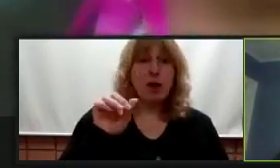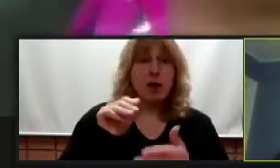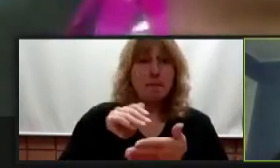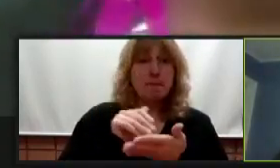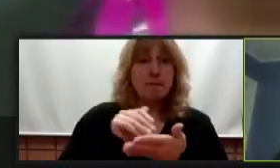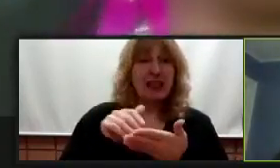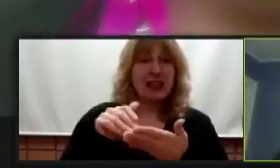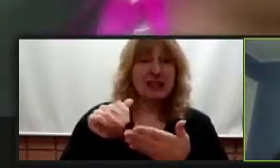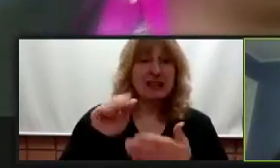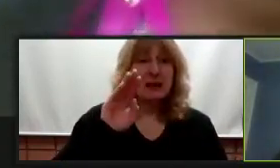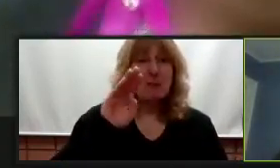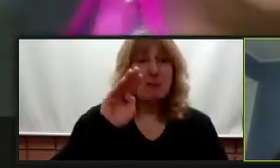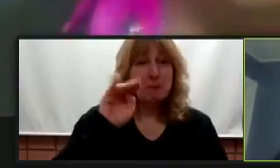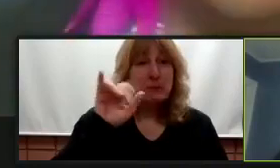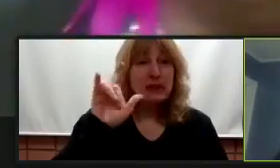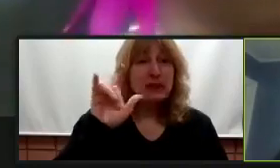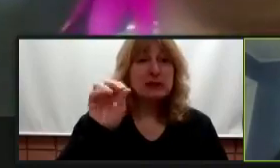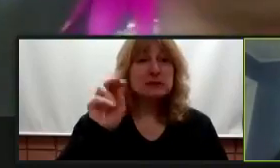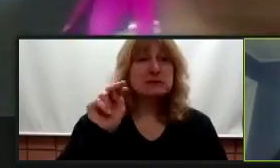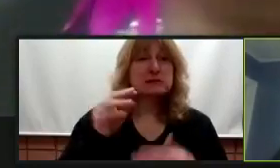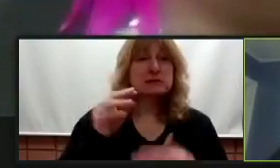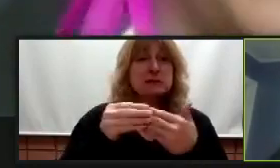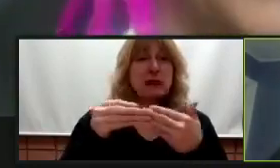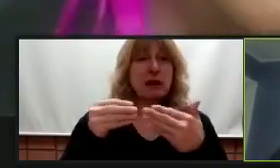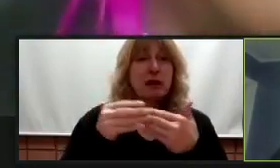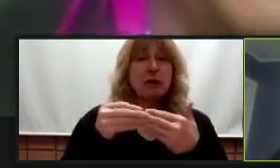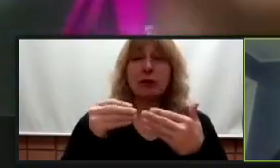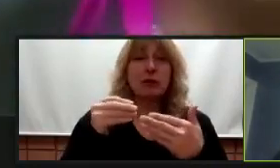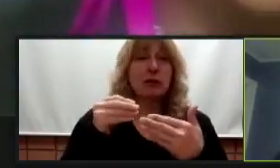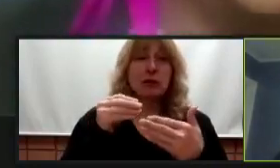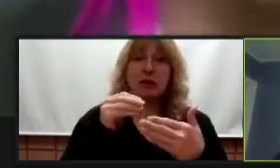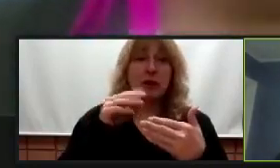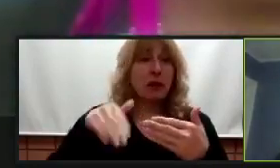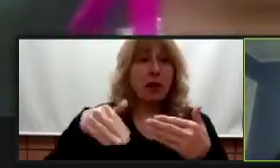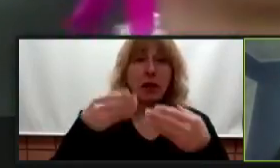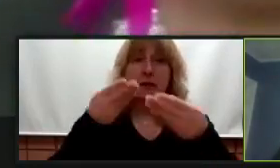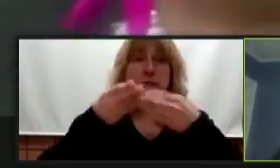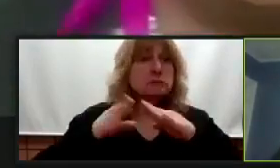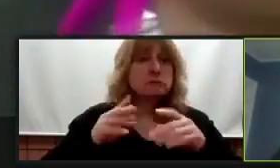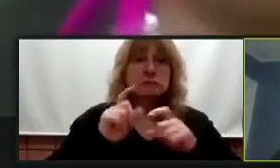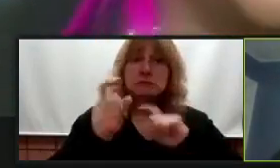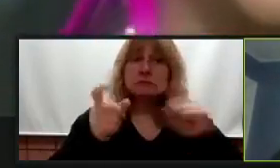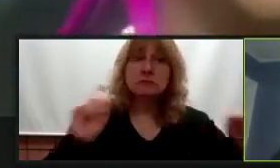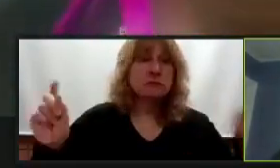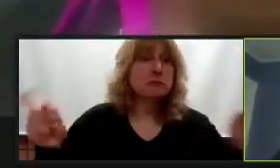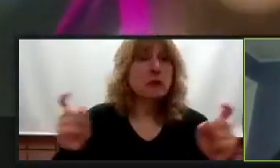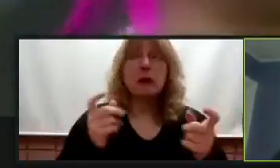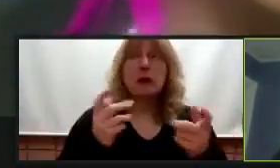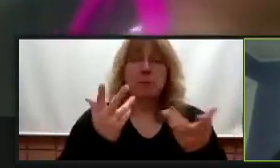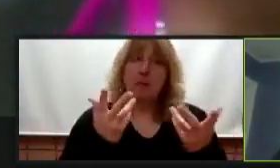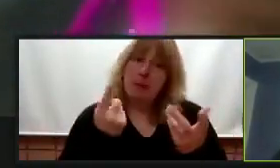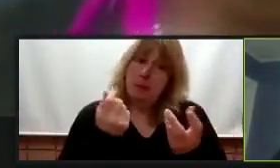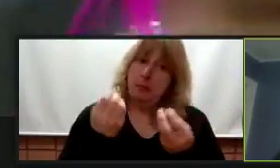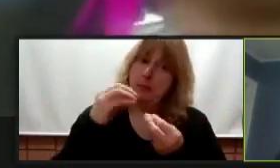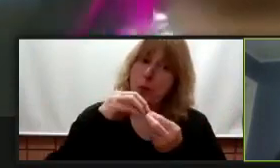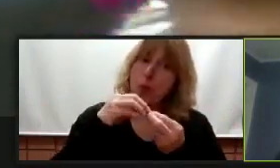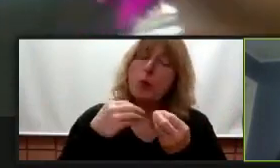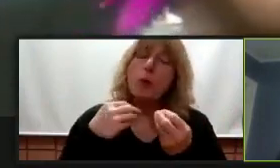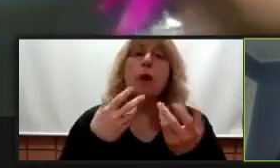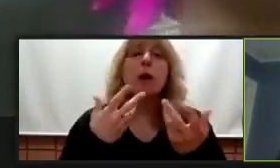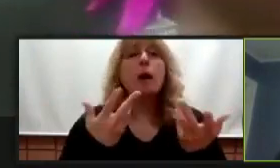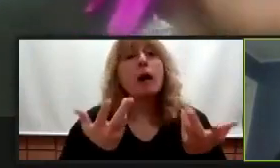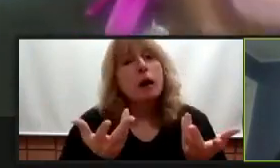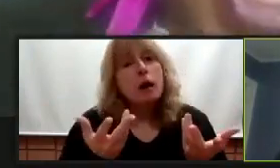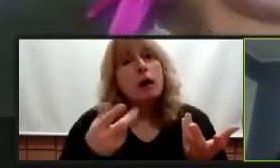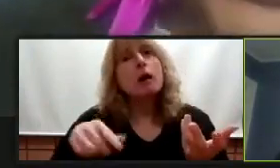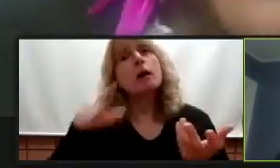not unappropriated. And then it may even be a little bit more than that, if I'm not mistaken. So if this sounds confusing, that's